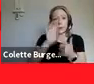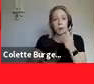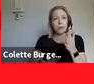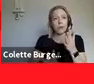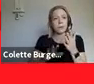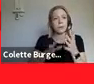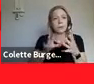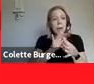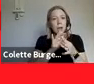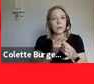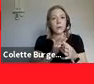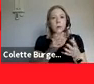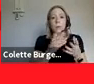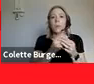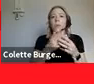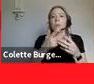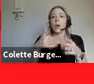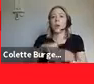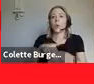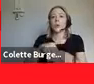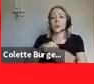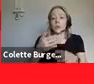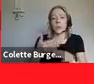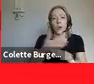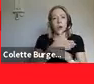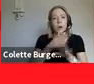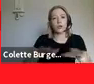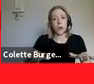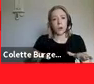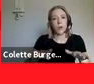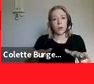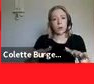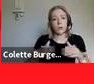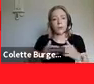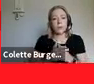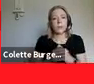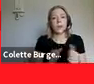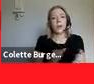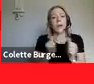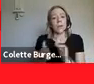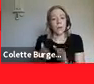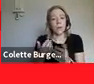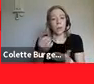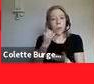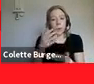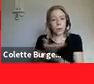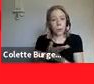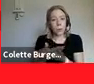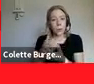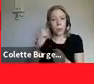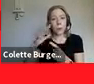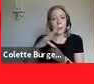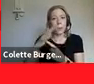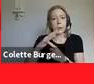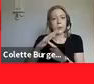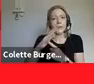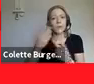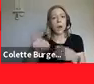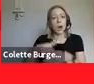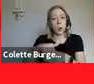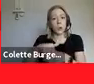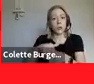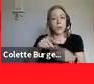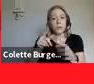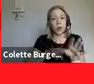inclusion at the early childhood level, and then we'll actually talk more about the importance of inclusion for